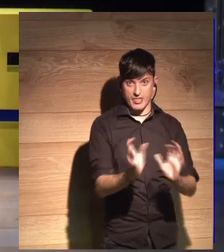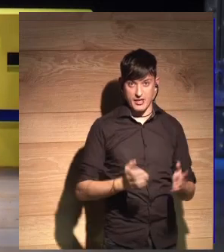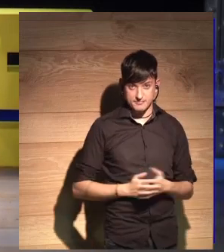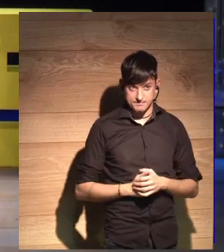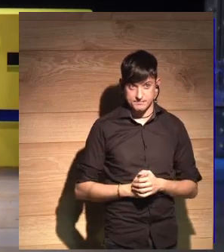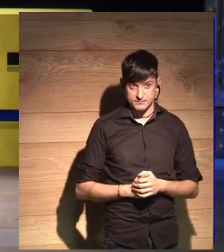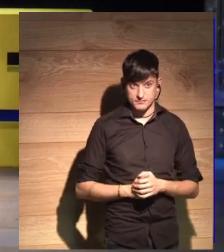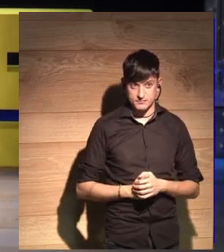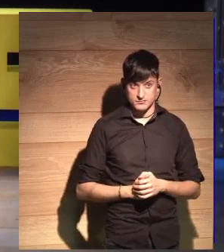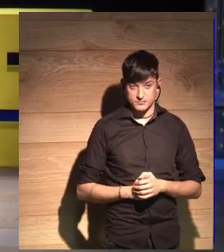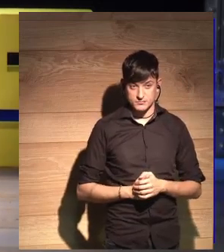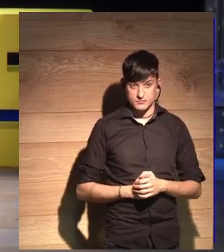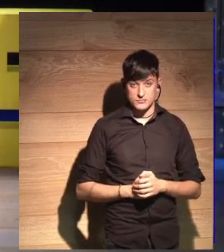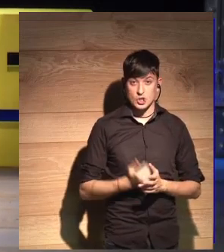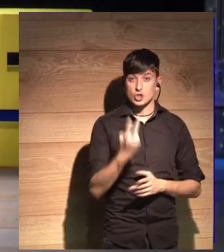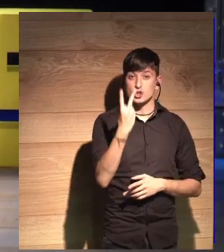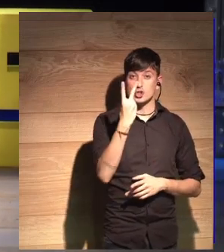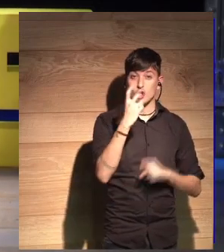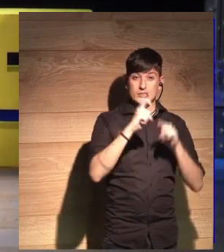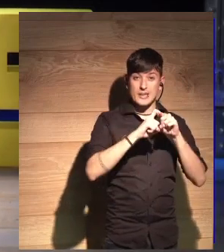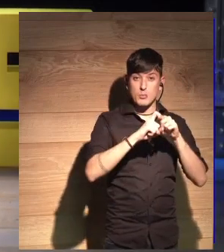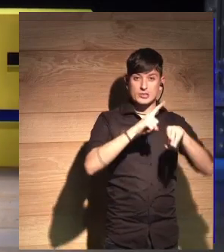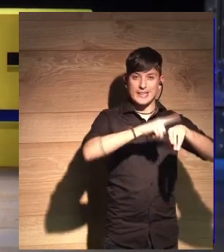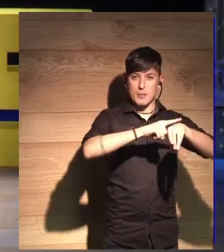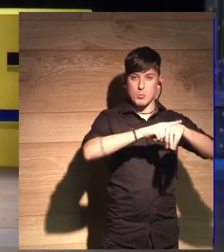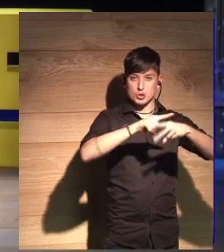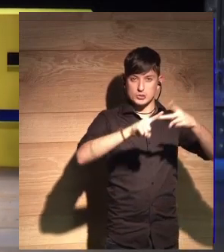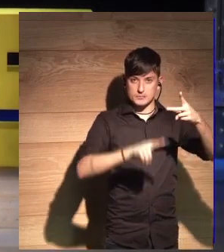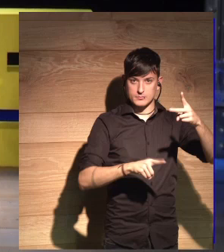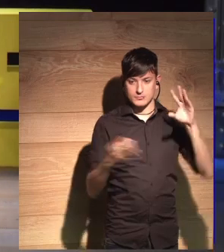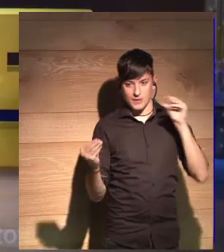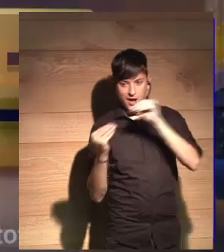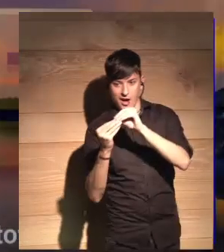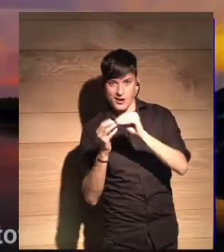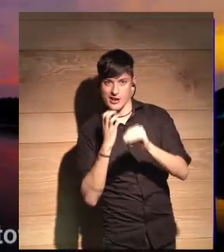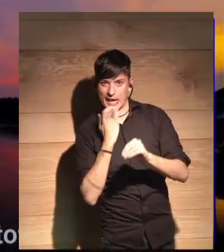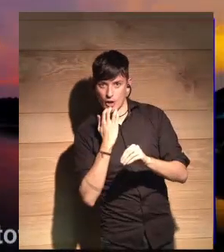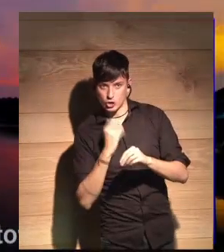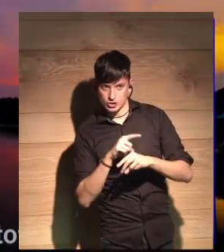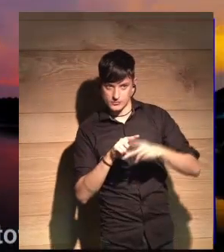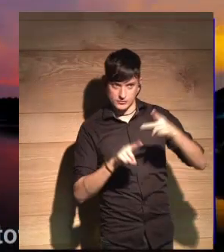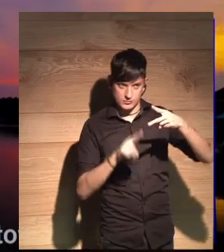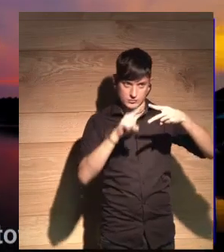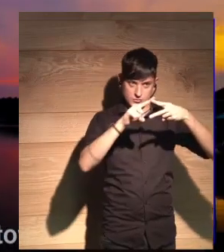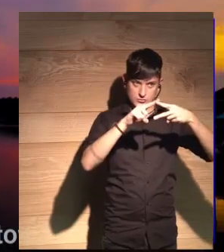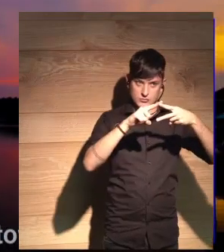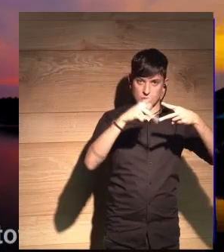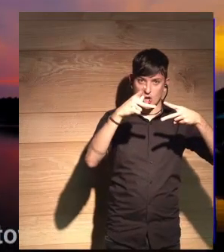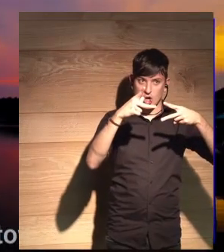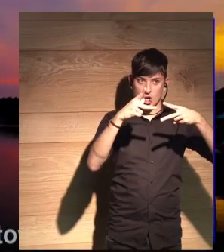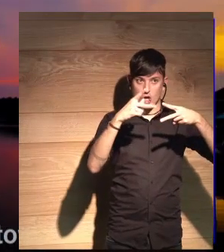There are 2 types of time, according to the Greeks. There's chronos time, which is this kind